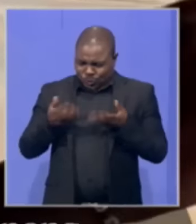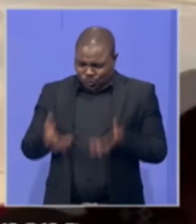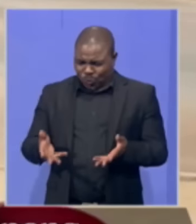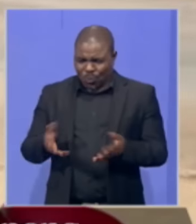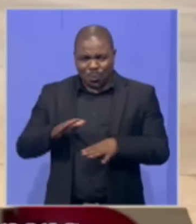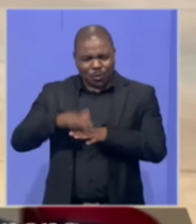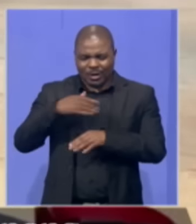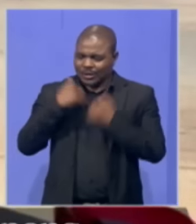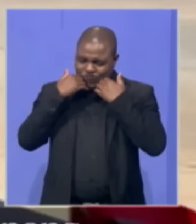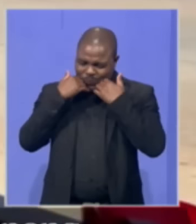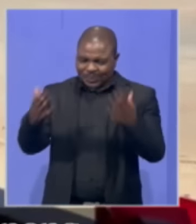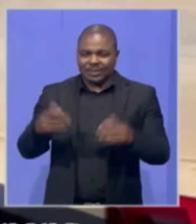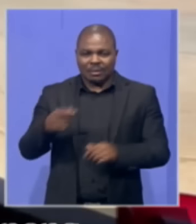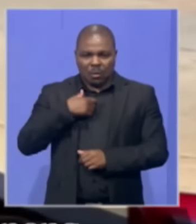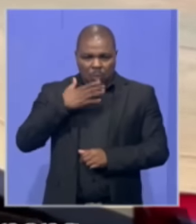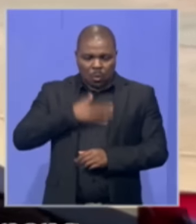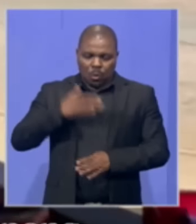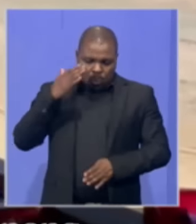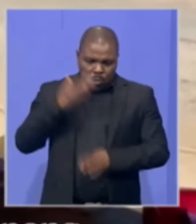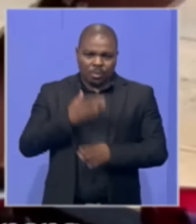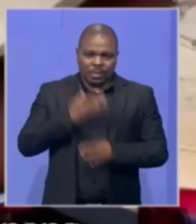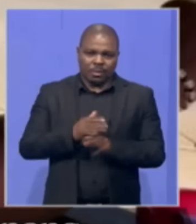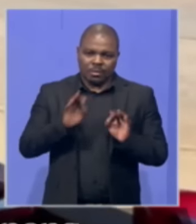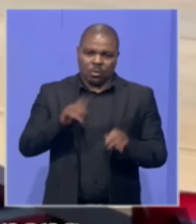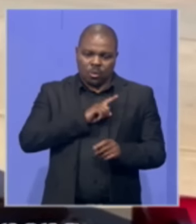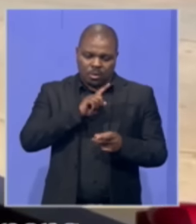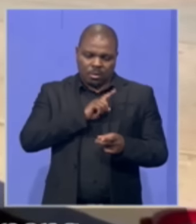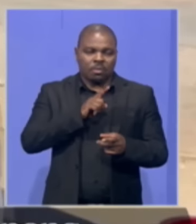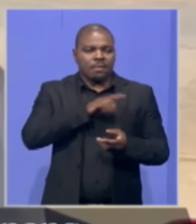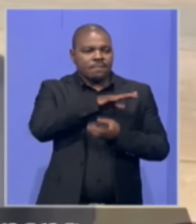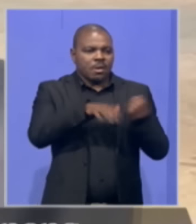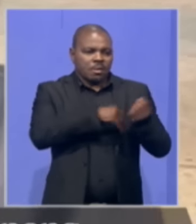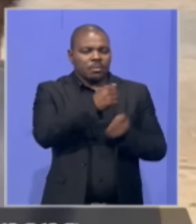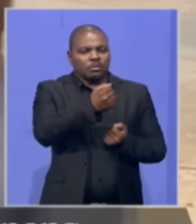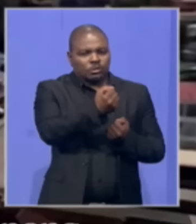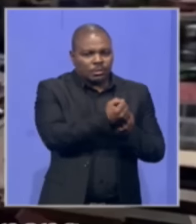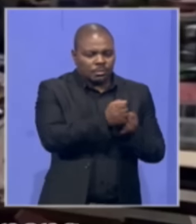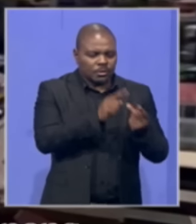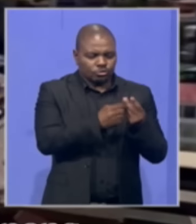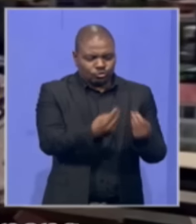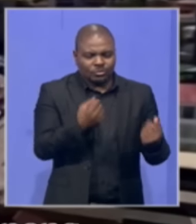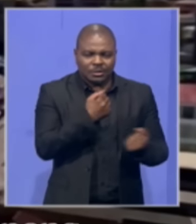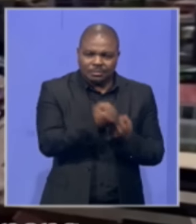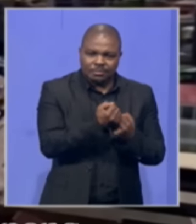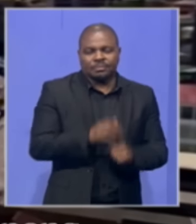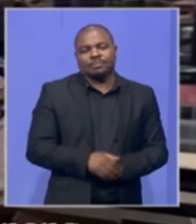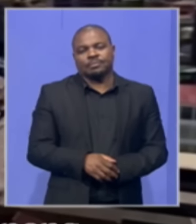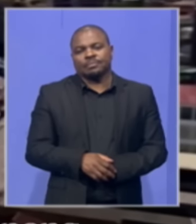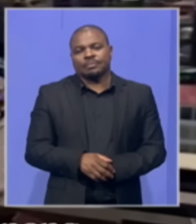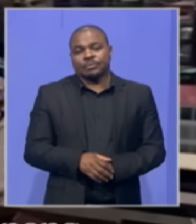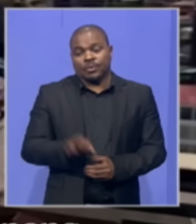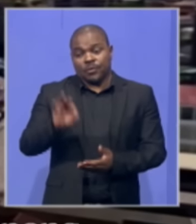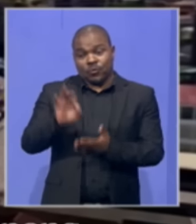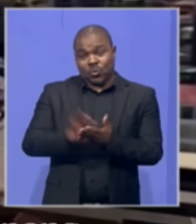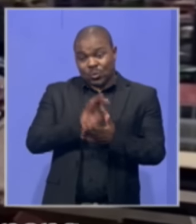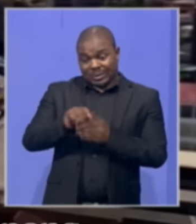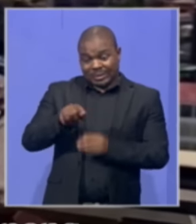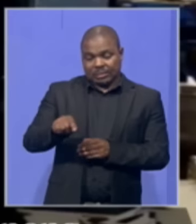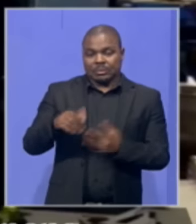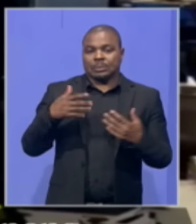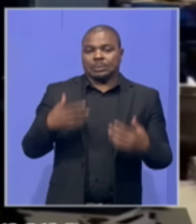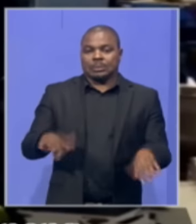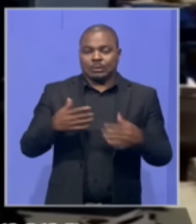I want to job. I want to work in order to help my family and my kids also. Tse ke ditlhopho tse di nang le dikgwetlho thata